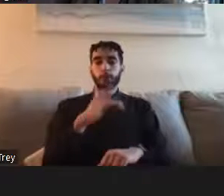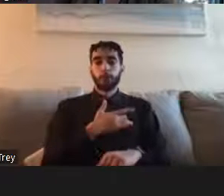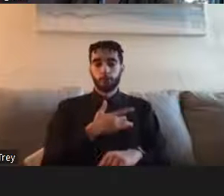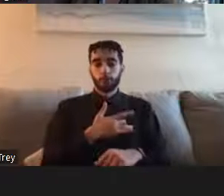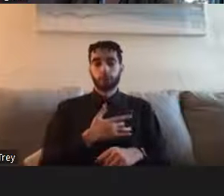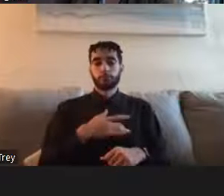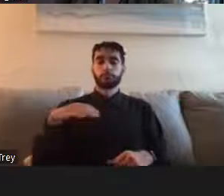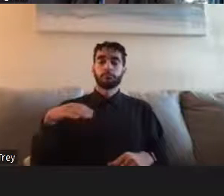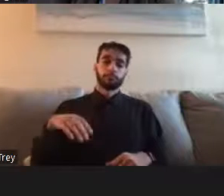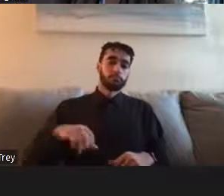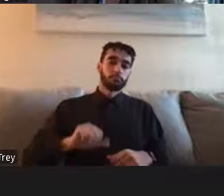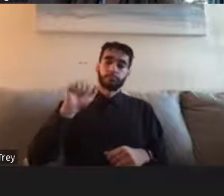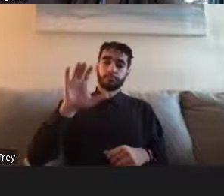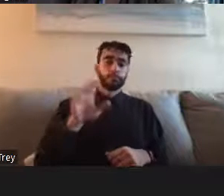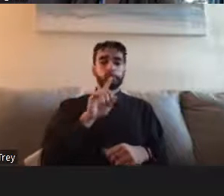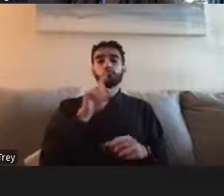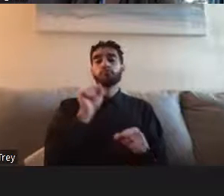this, it really matters.